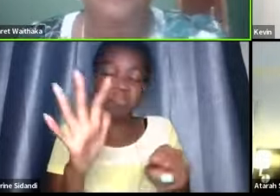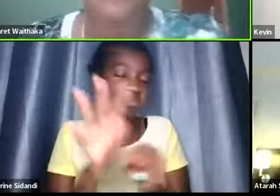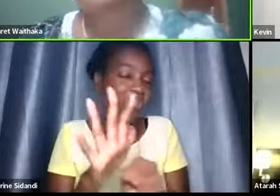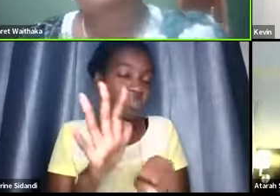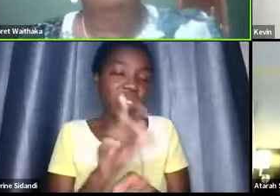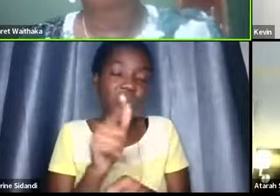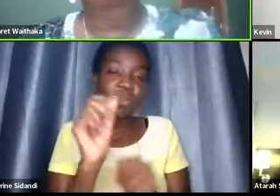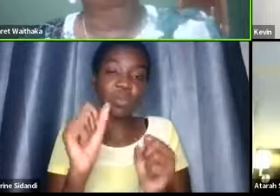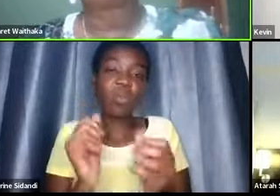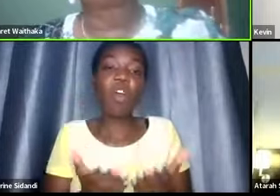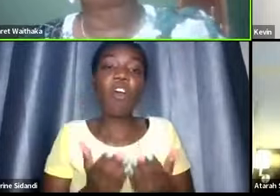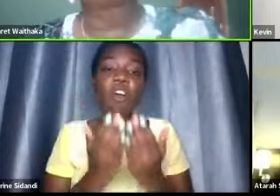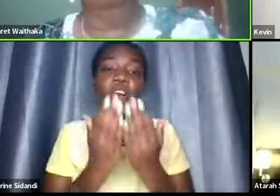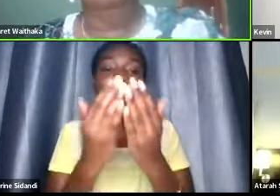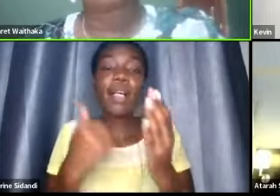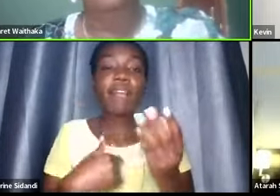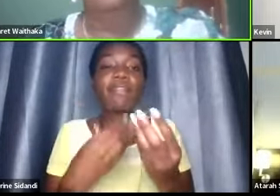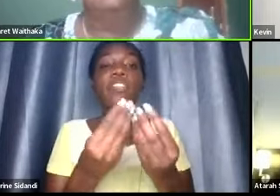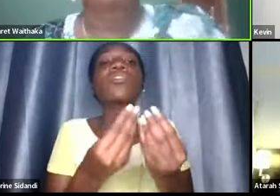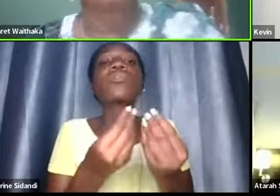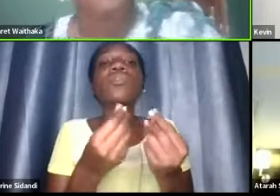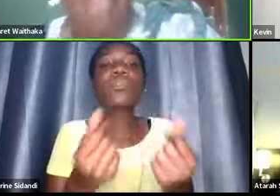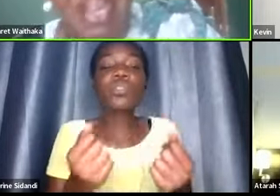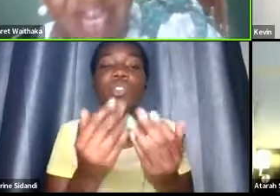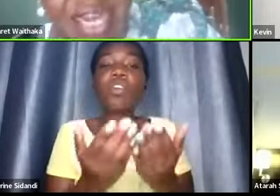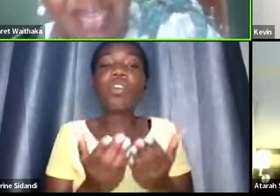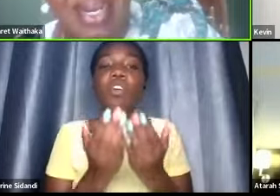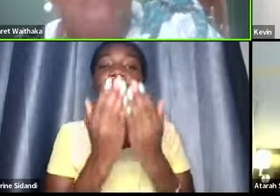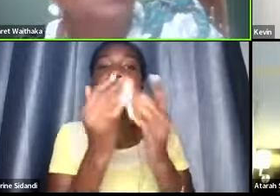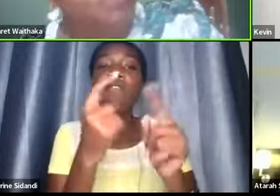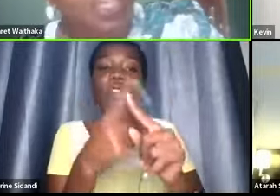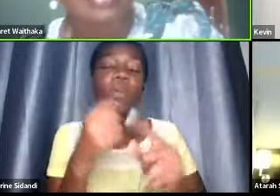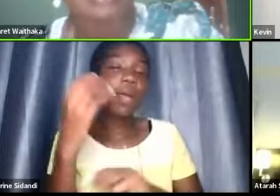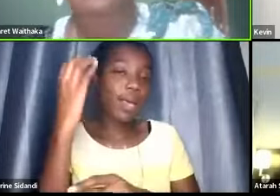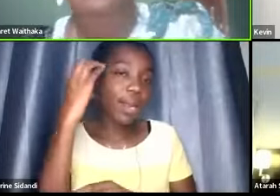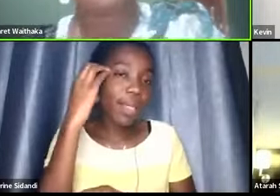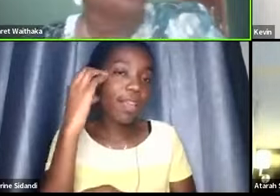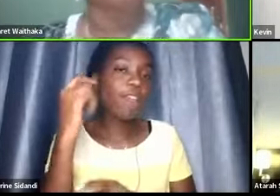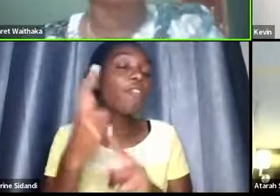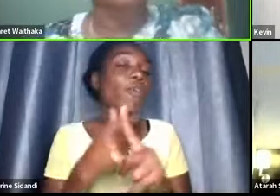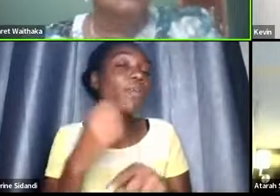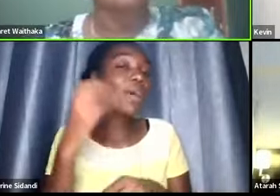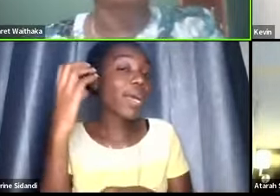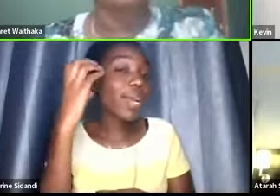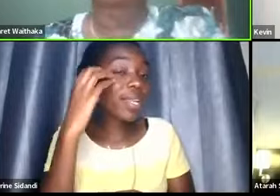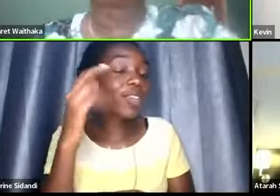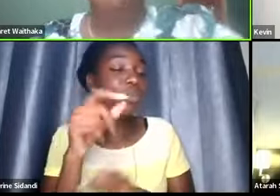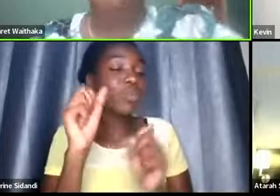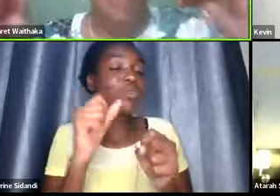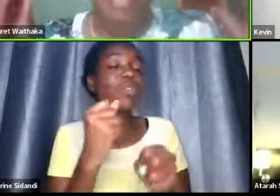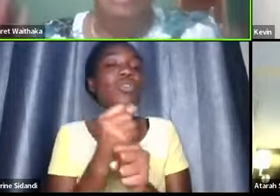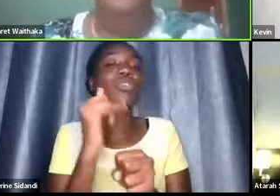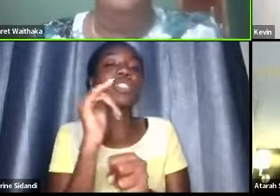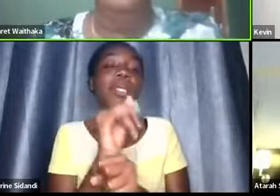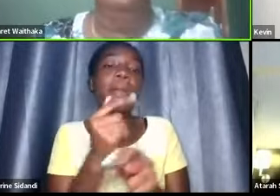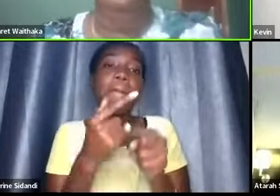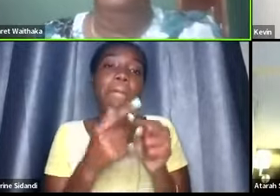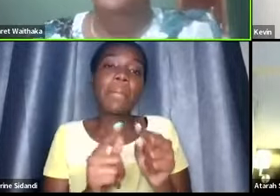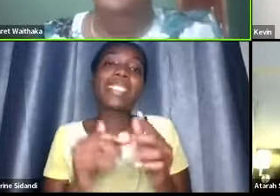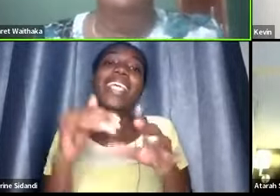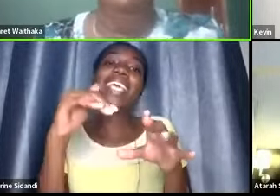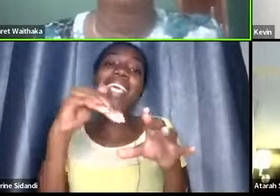can offer. There are also solutions that you can offer out of the career, you can still do that. But within your